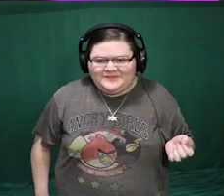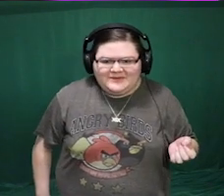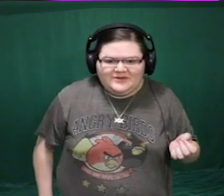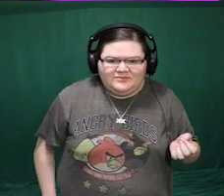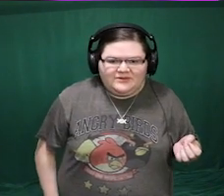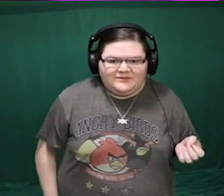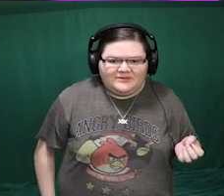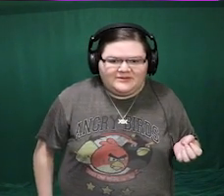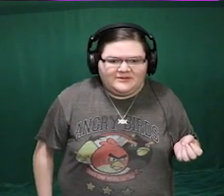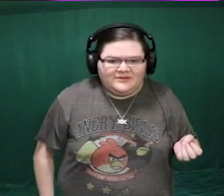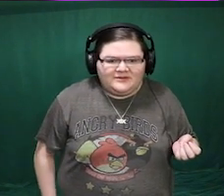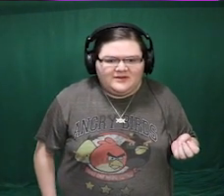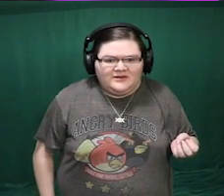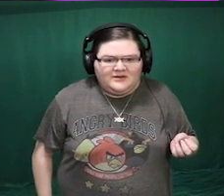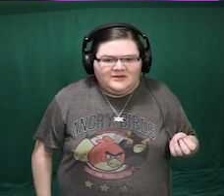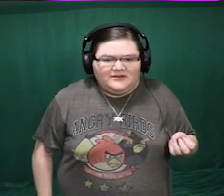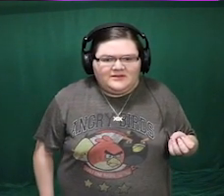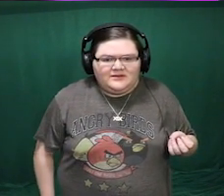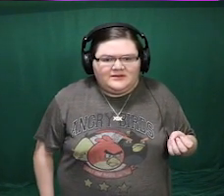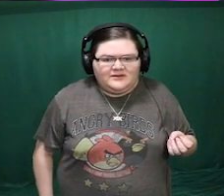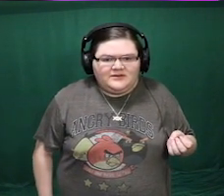long thing that I knew.